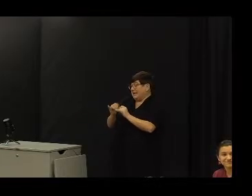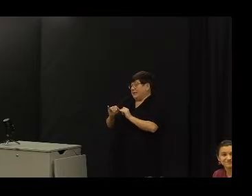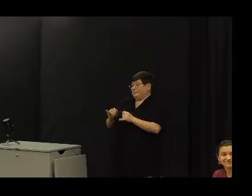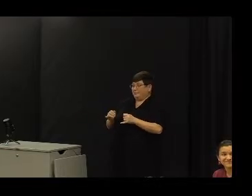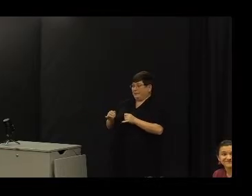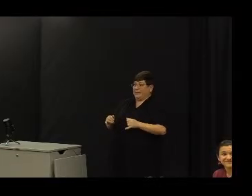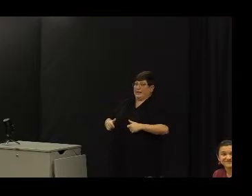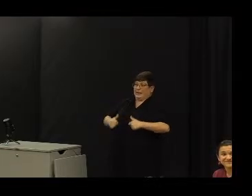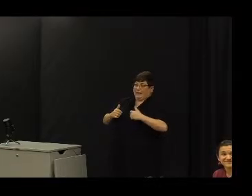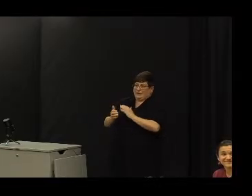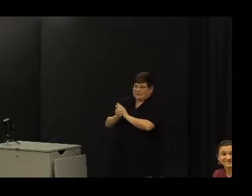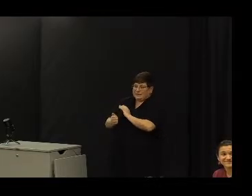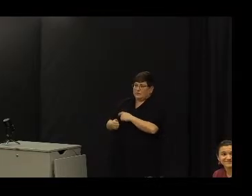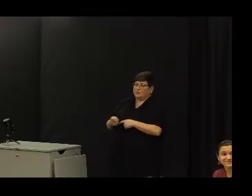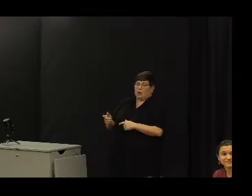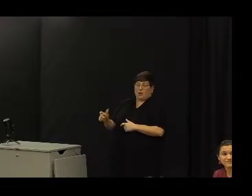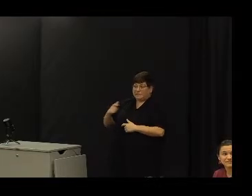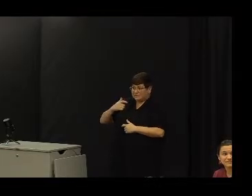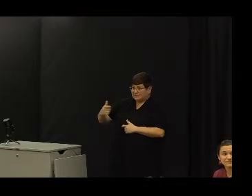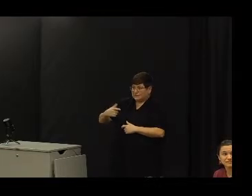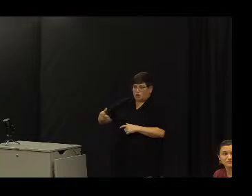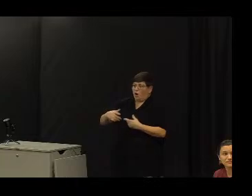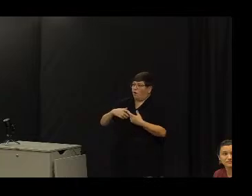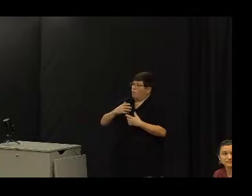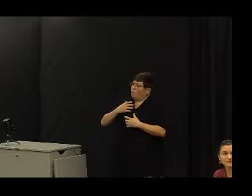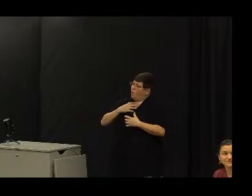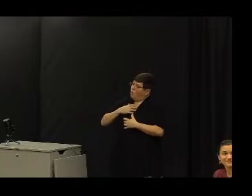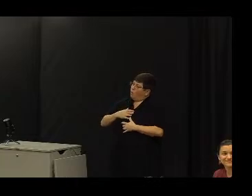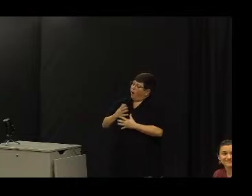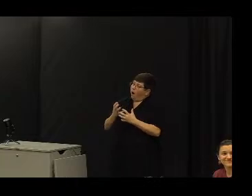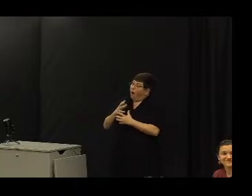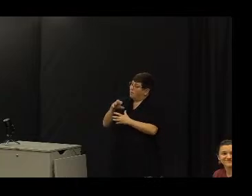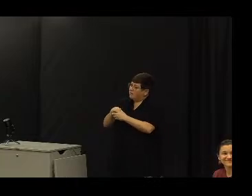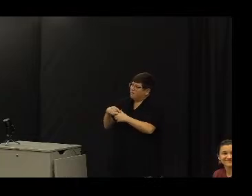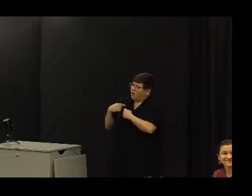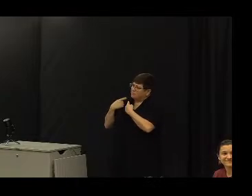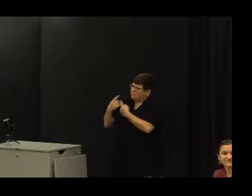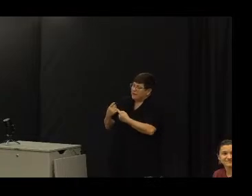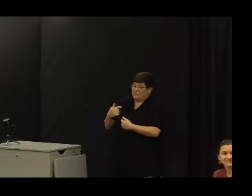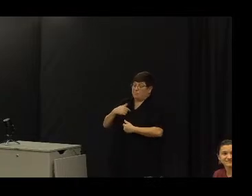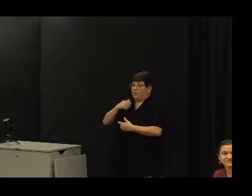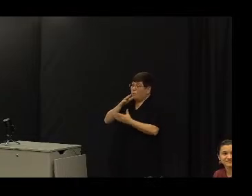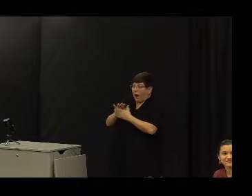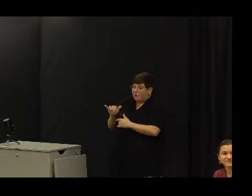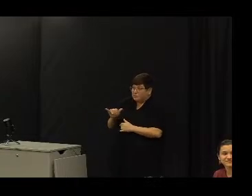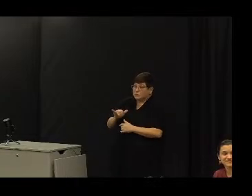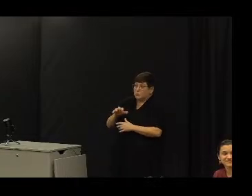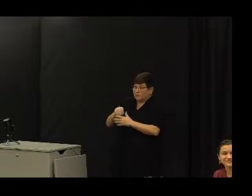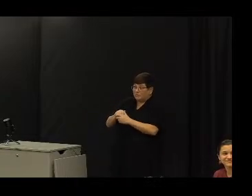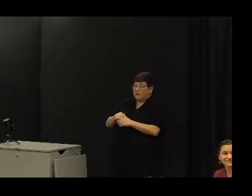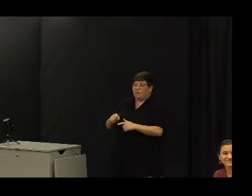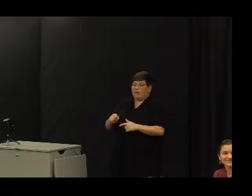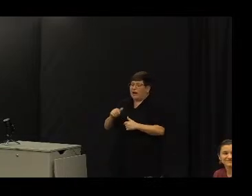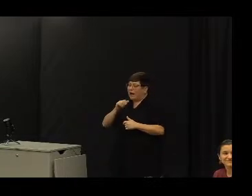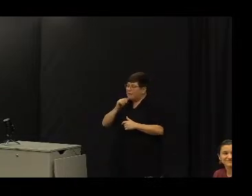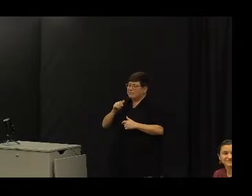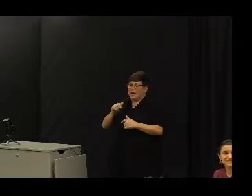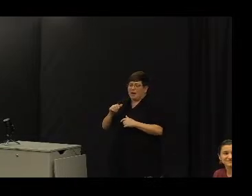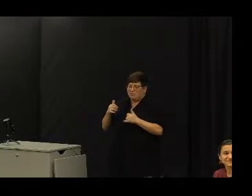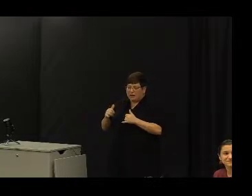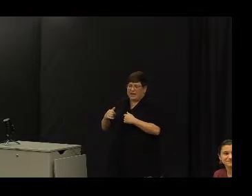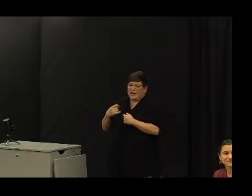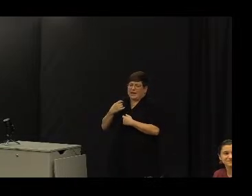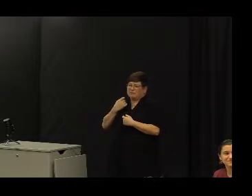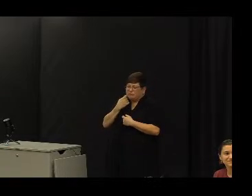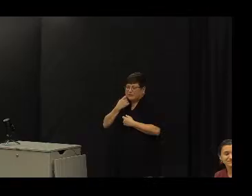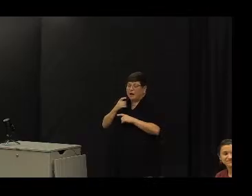disc golf is a passion of mine. I've been involved with it for many years, myself and my wife. I haven't done it for a little bit,